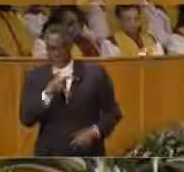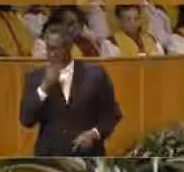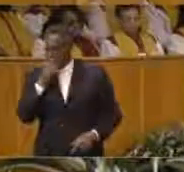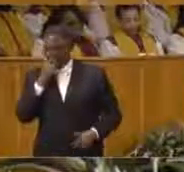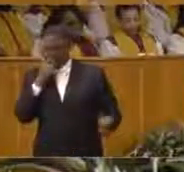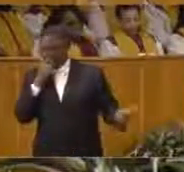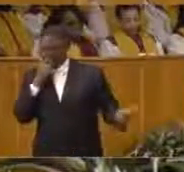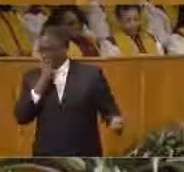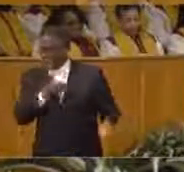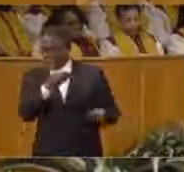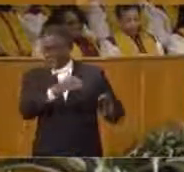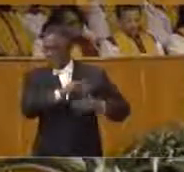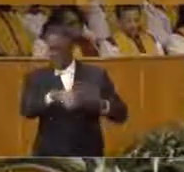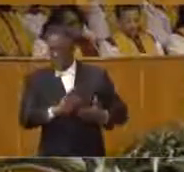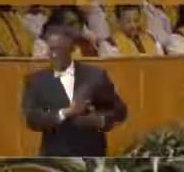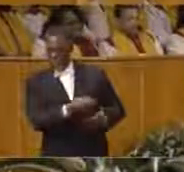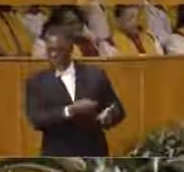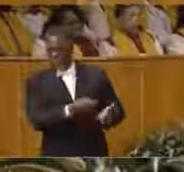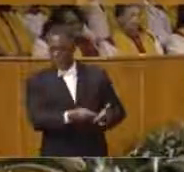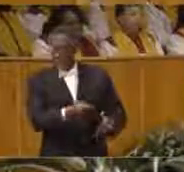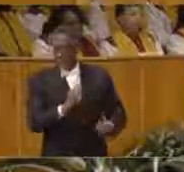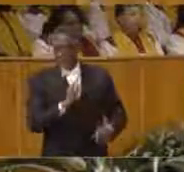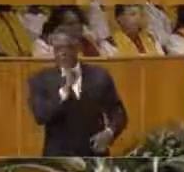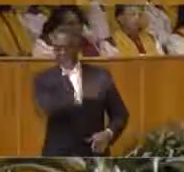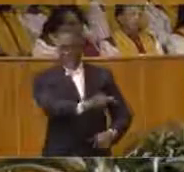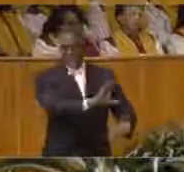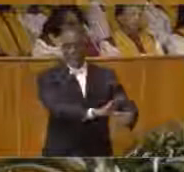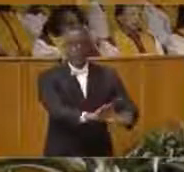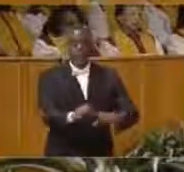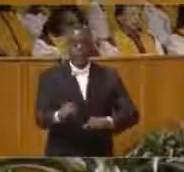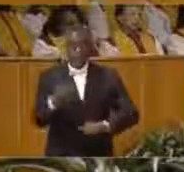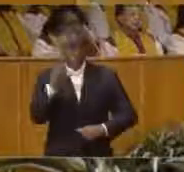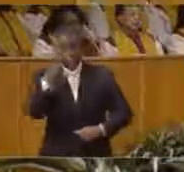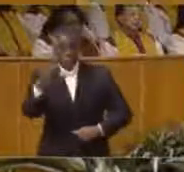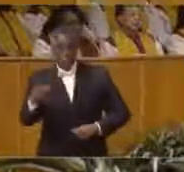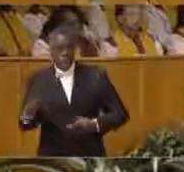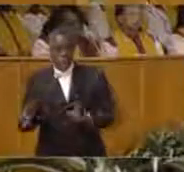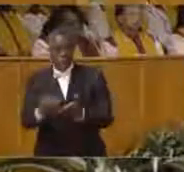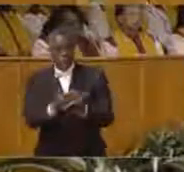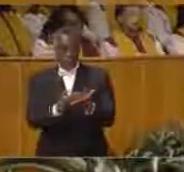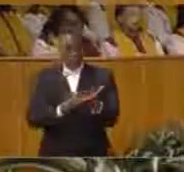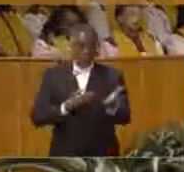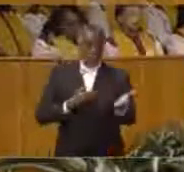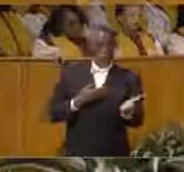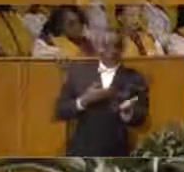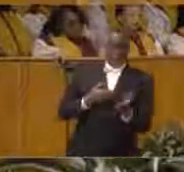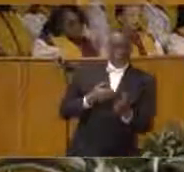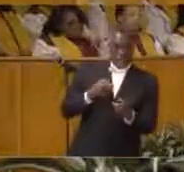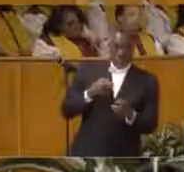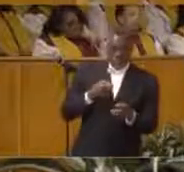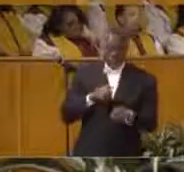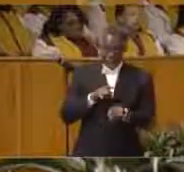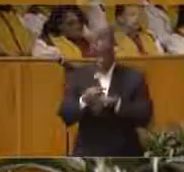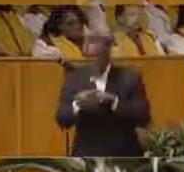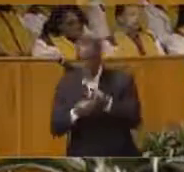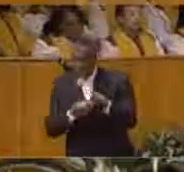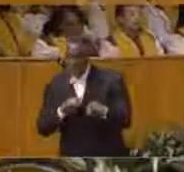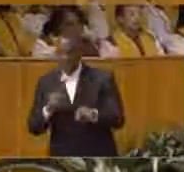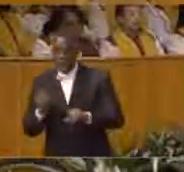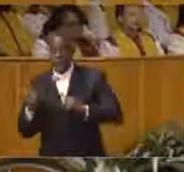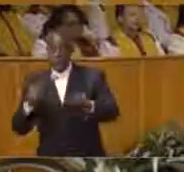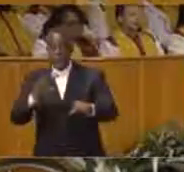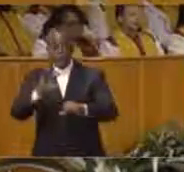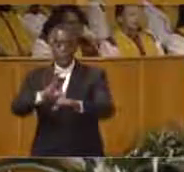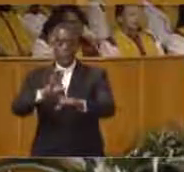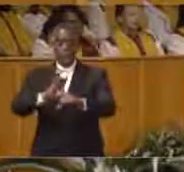you for giving your money to the church. You've seen offering tactics and techniques. You ever been in a